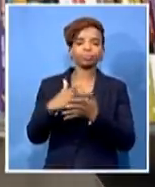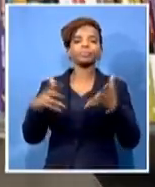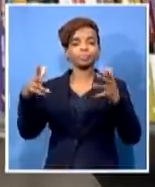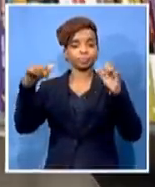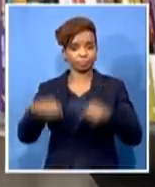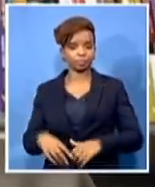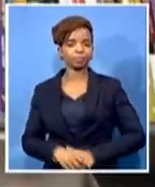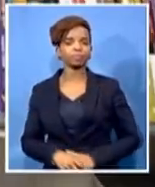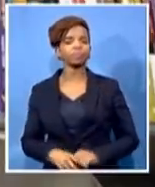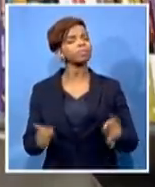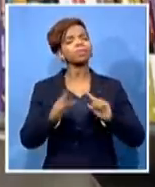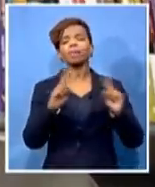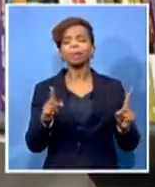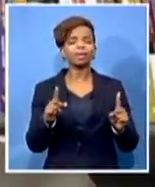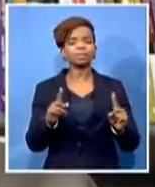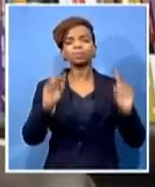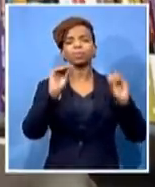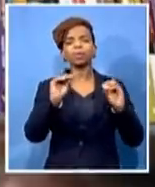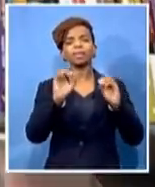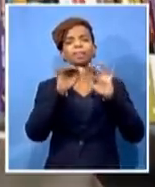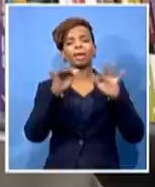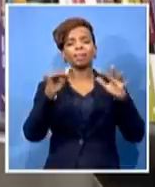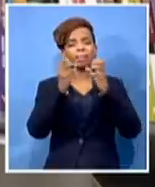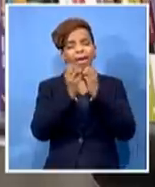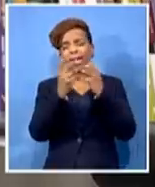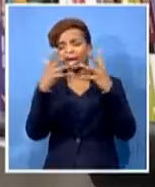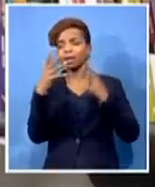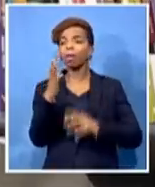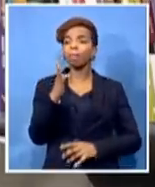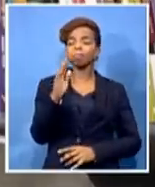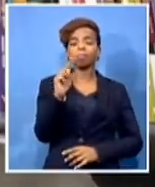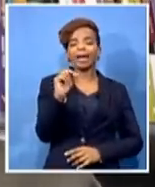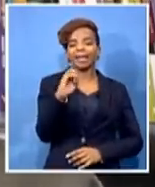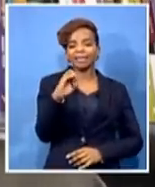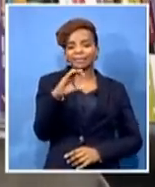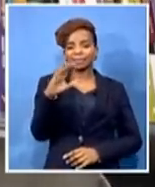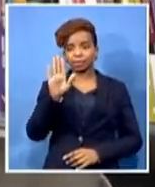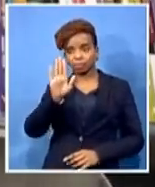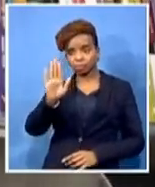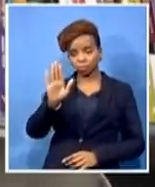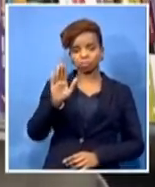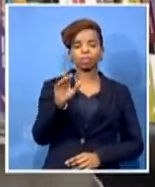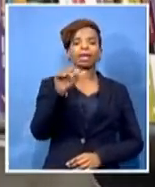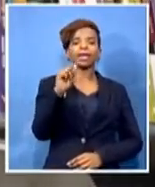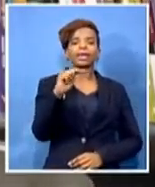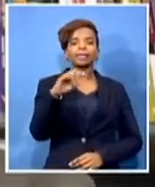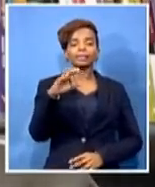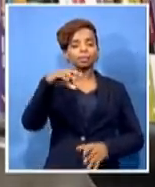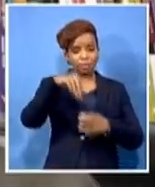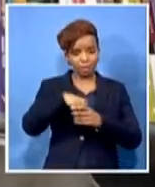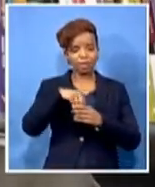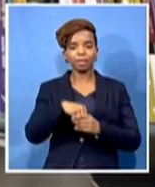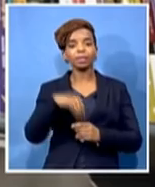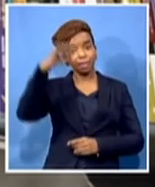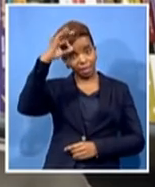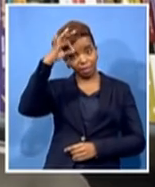NEC of the ANC, who are also in government, who have unduly benefited out of